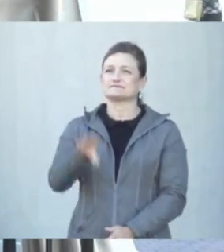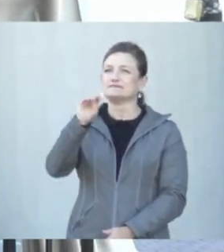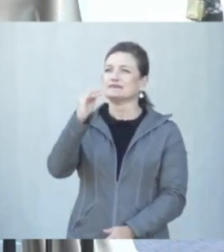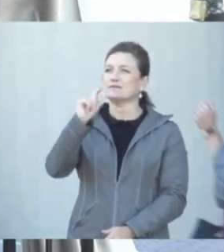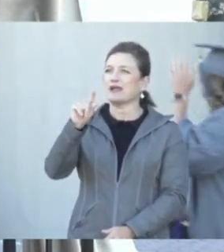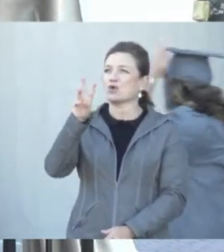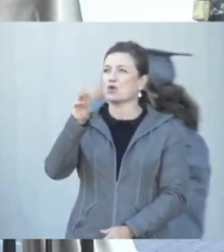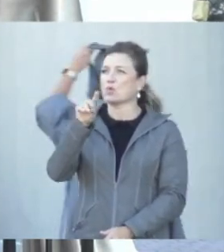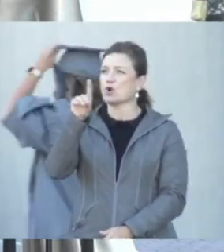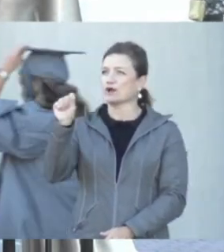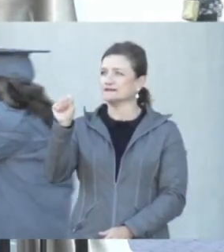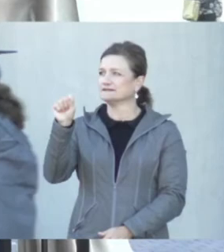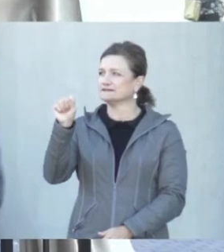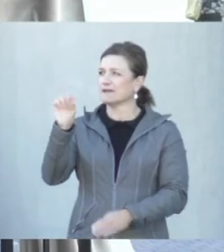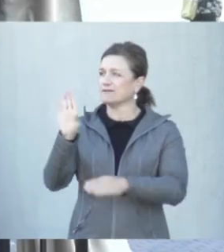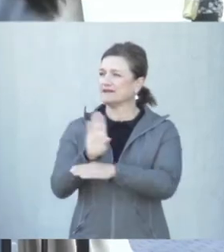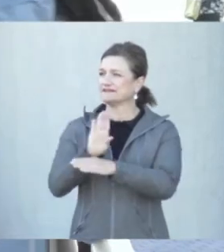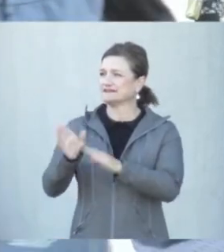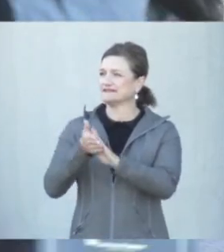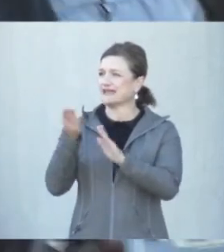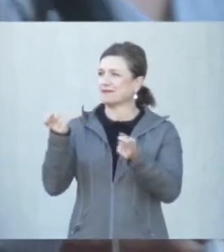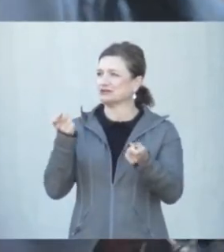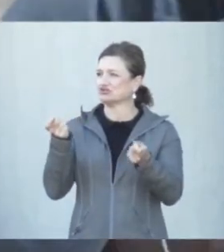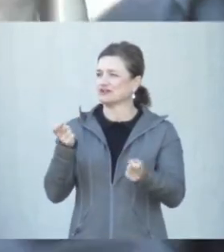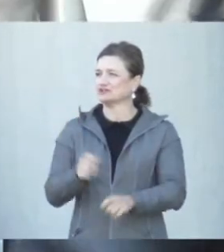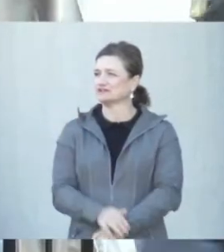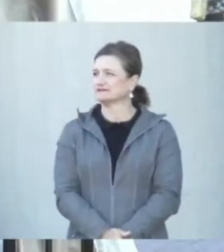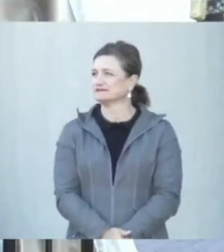Michael Woods, Business Administration.